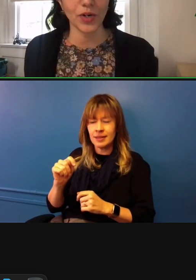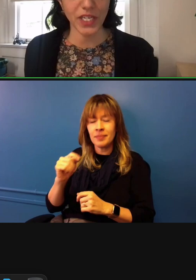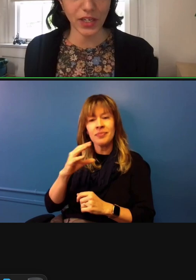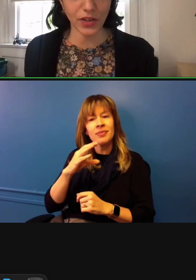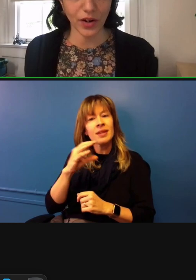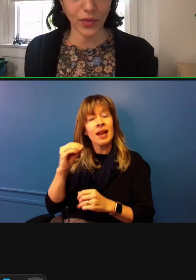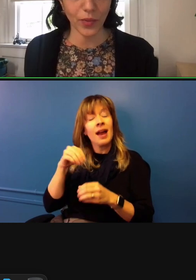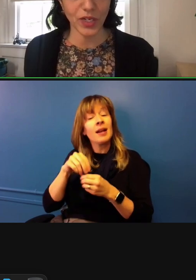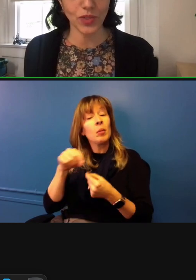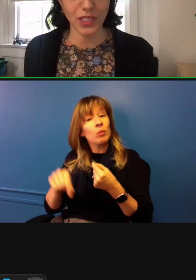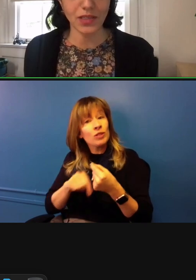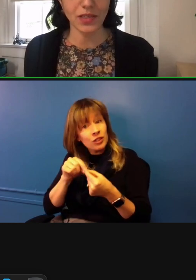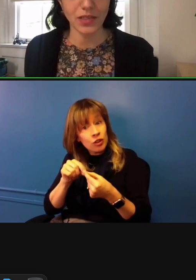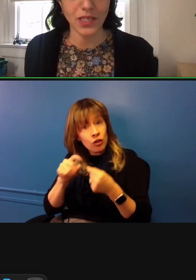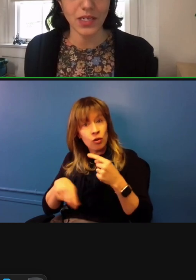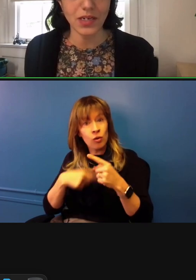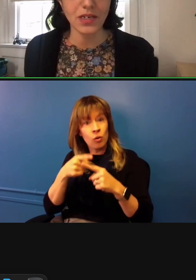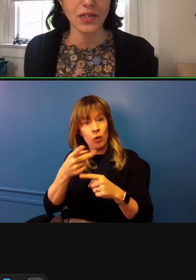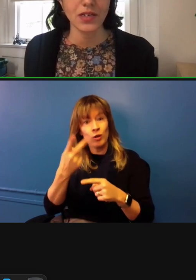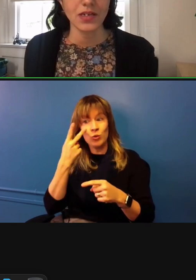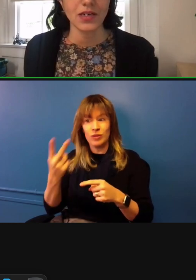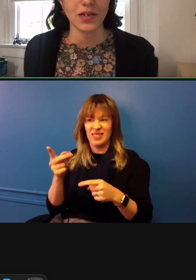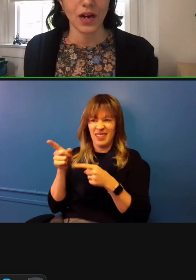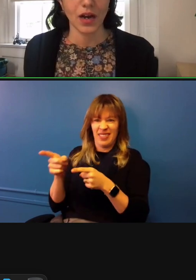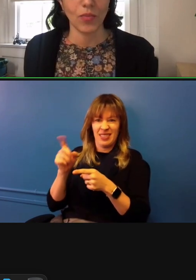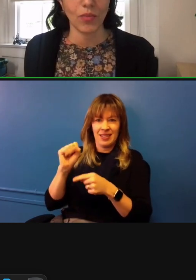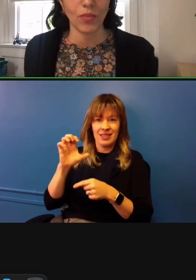And in particular, when you see this scene,